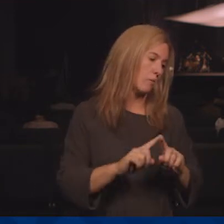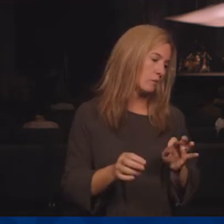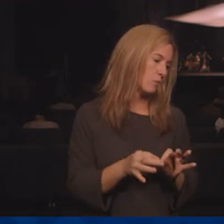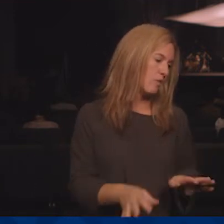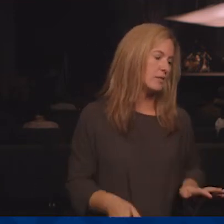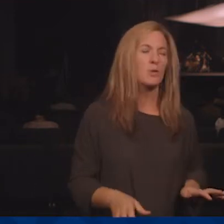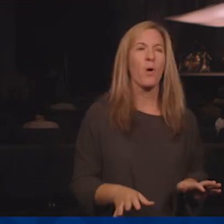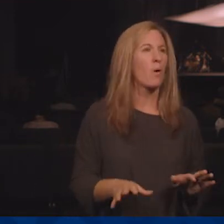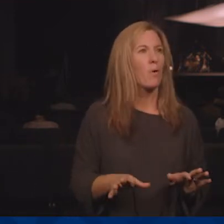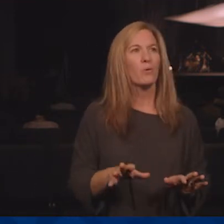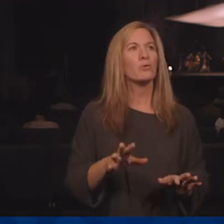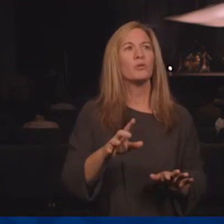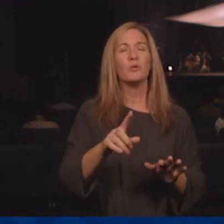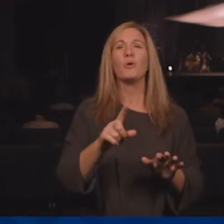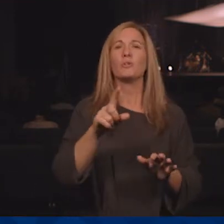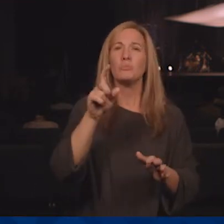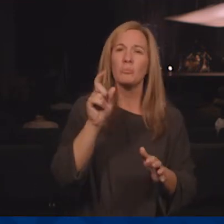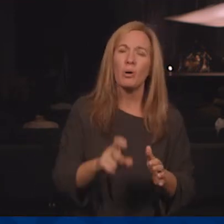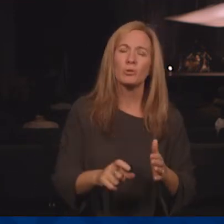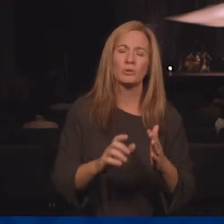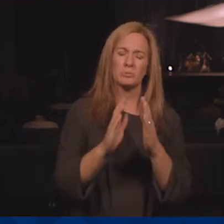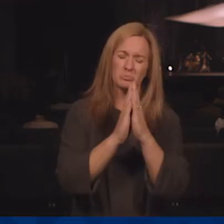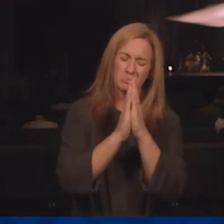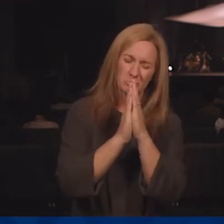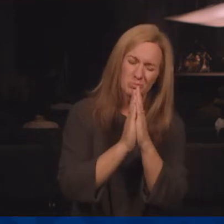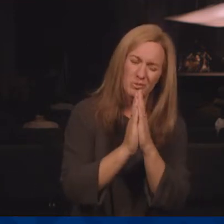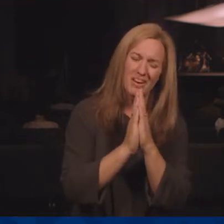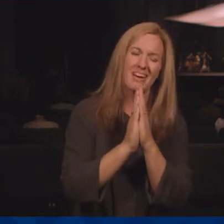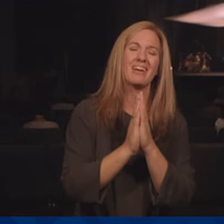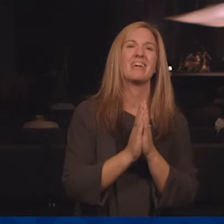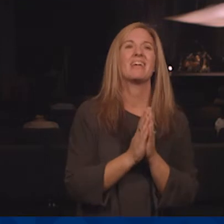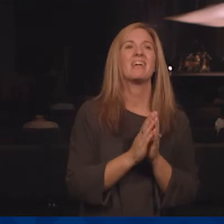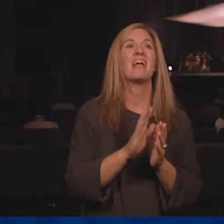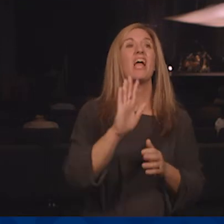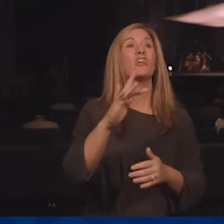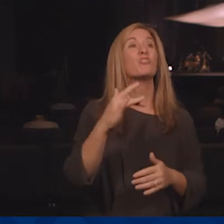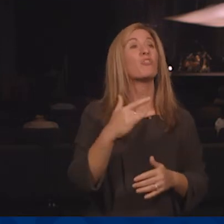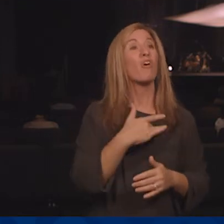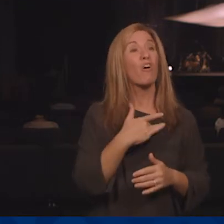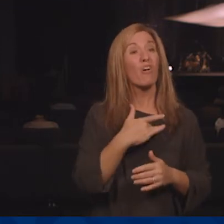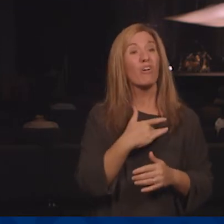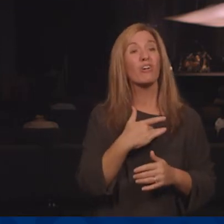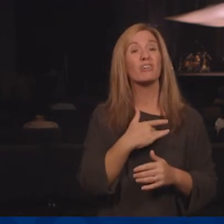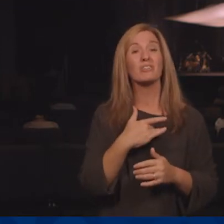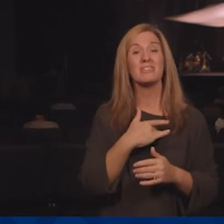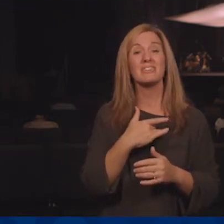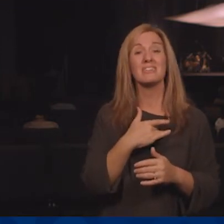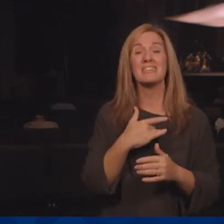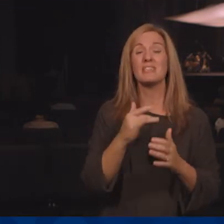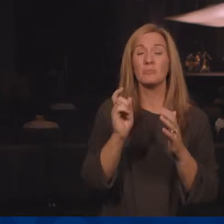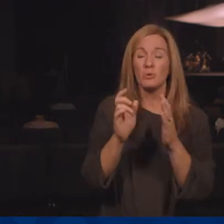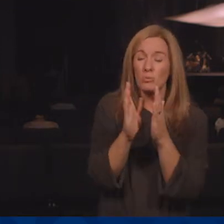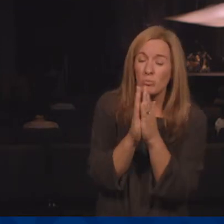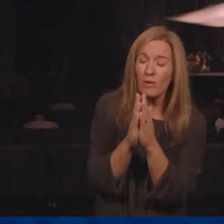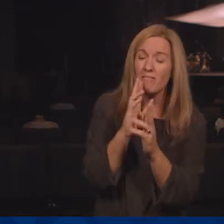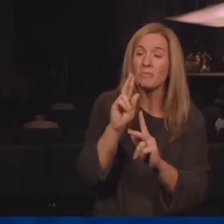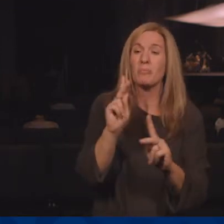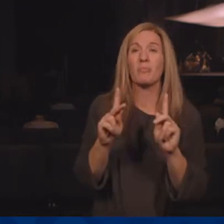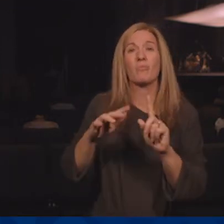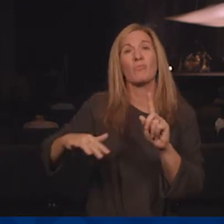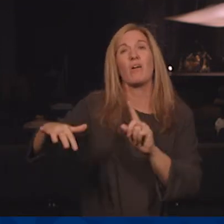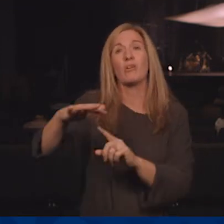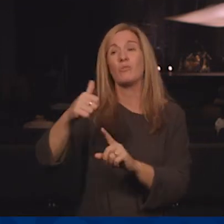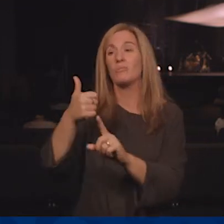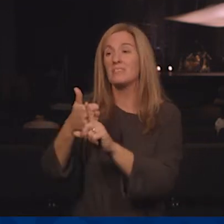to the people around you who are spiritually weak and languishing and lost, and you are called to pray, and then you